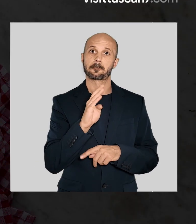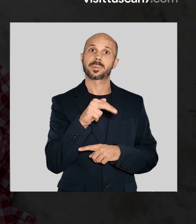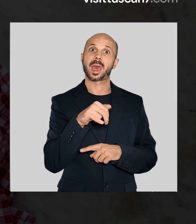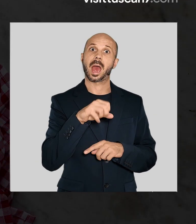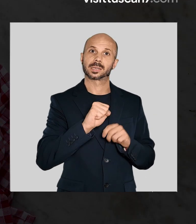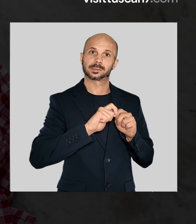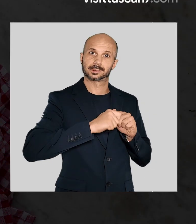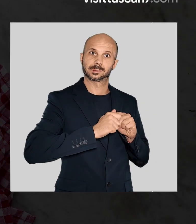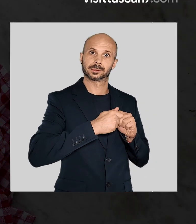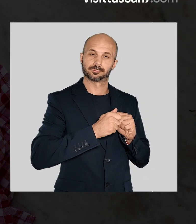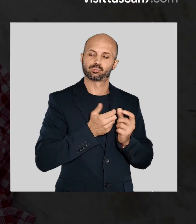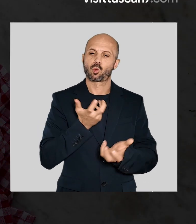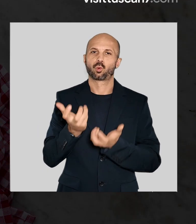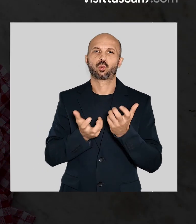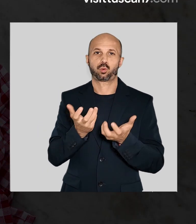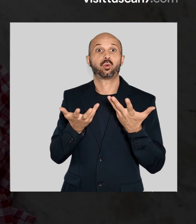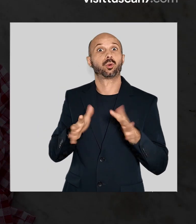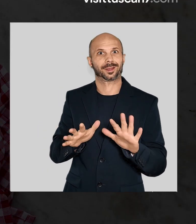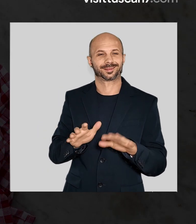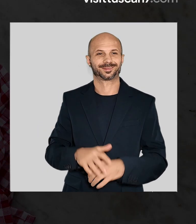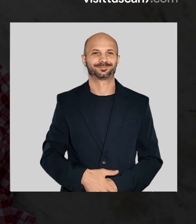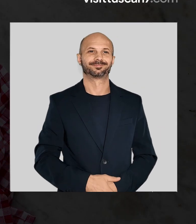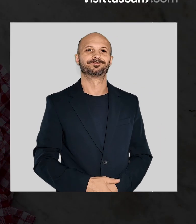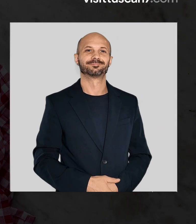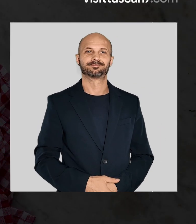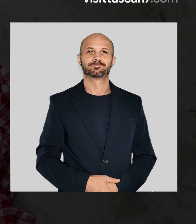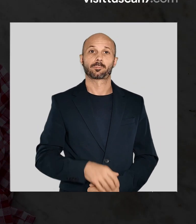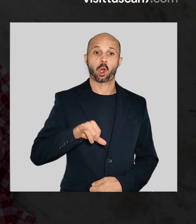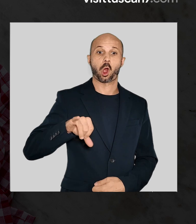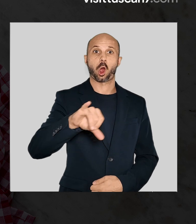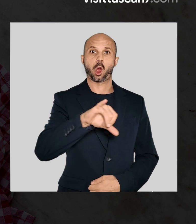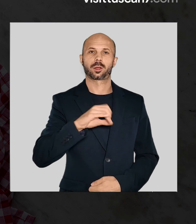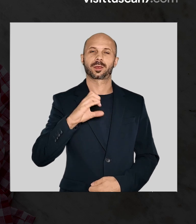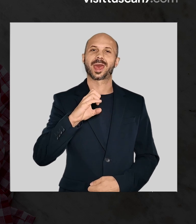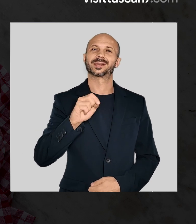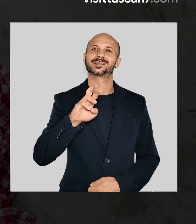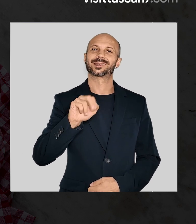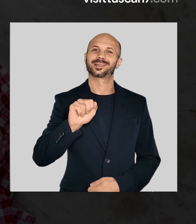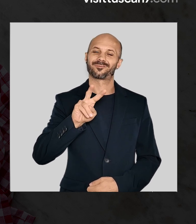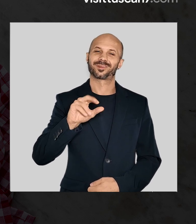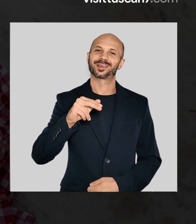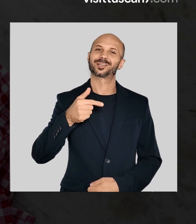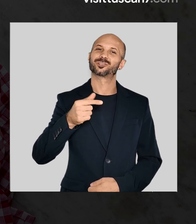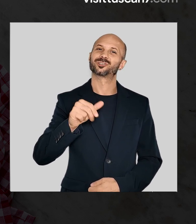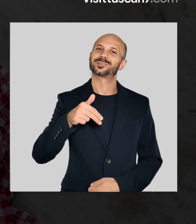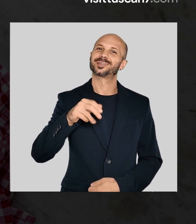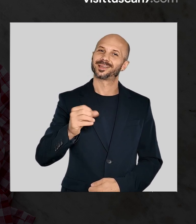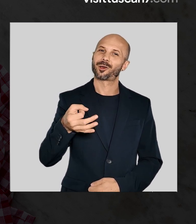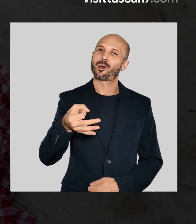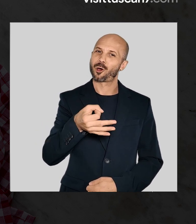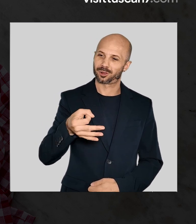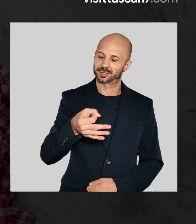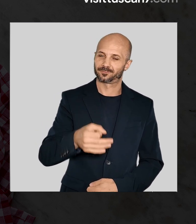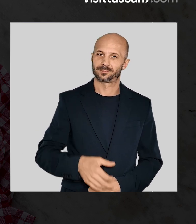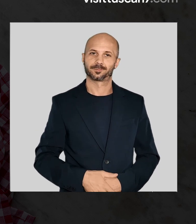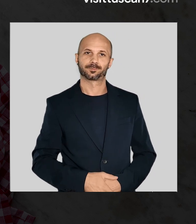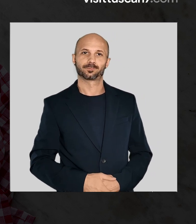Fagioli all'uccelletto. Ingredients: 600 grams of cannellini beans already cooked,